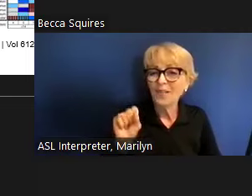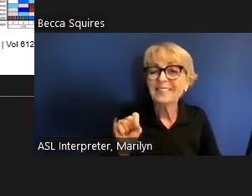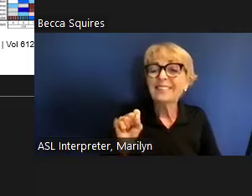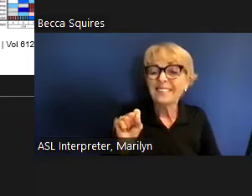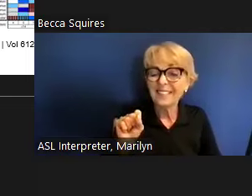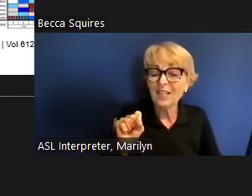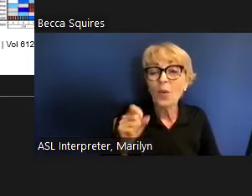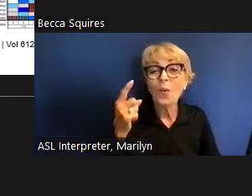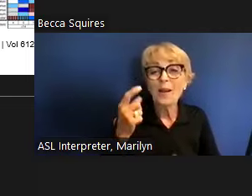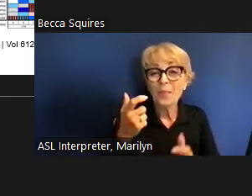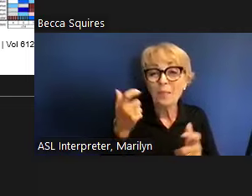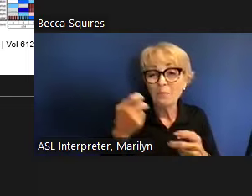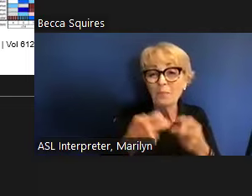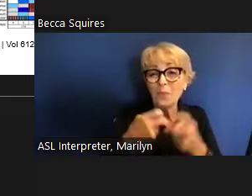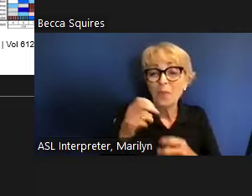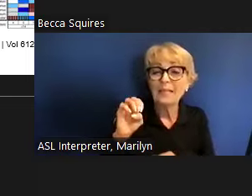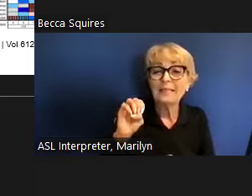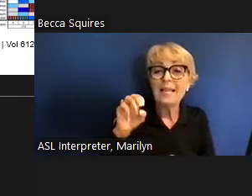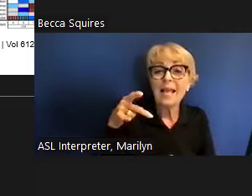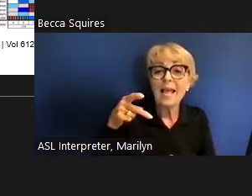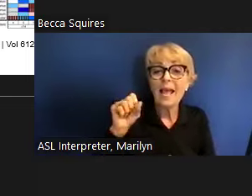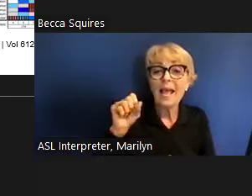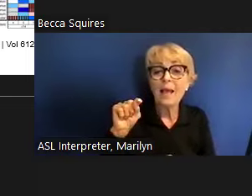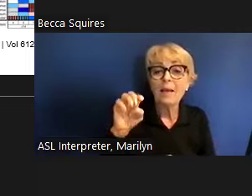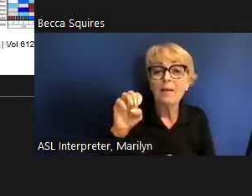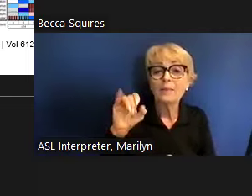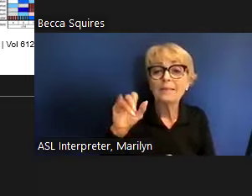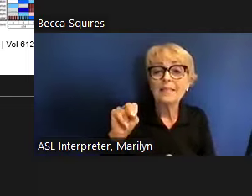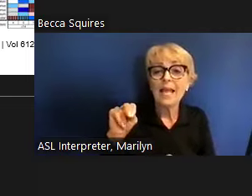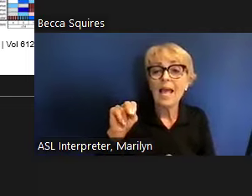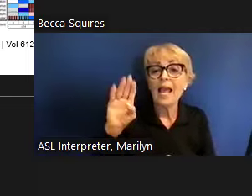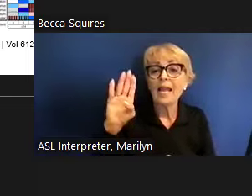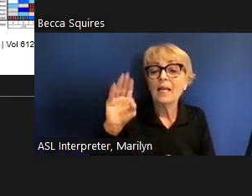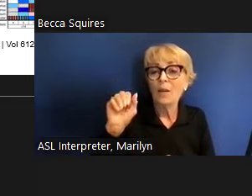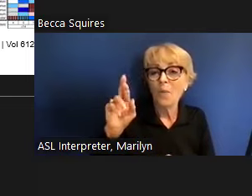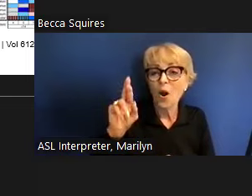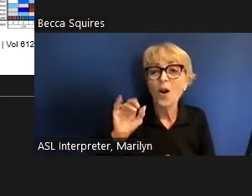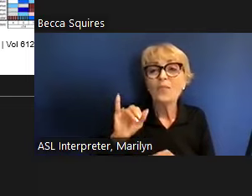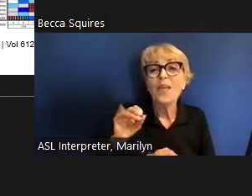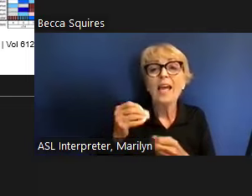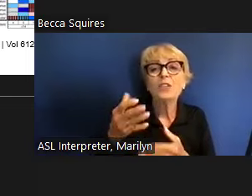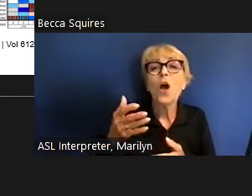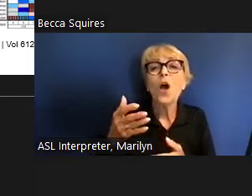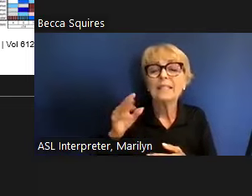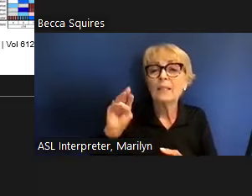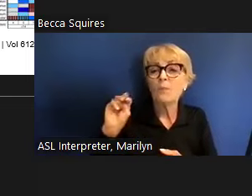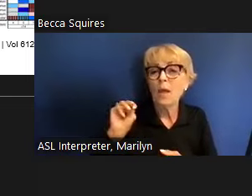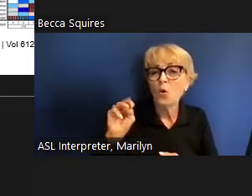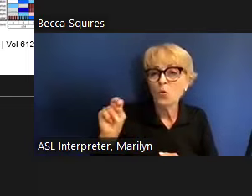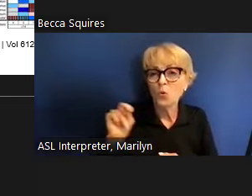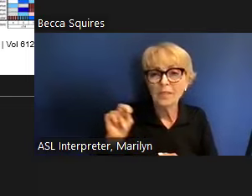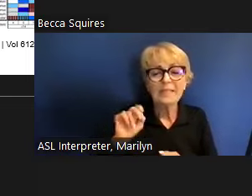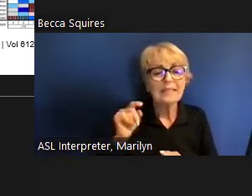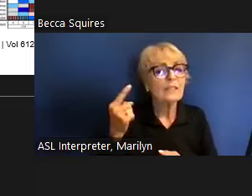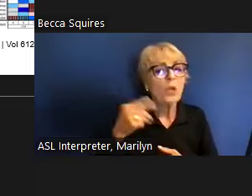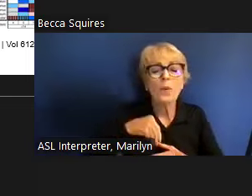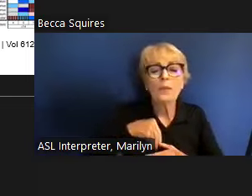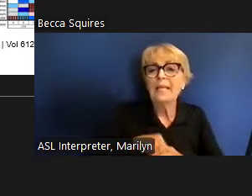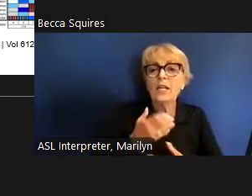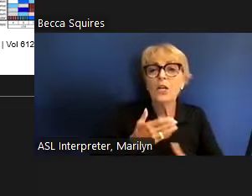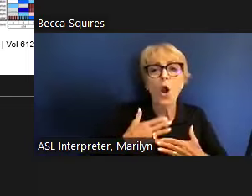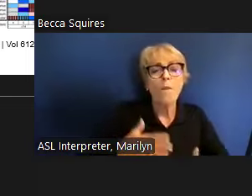culprits here is Epstein-Barr virus, which causes infectious mononucleosis. That's a virus that's always in our body, and it gets